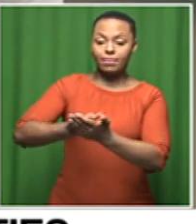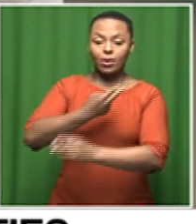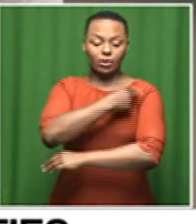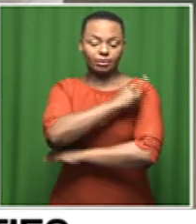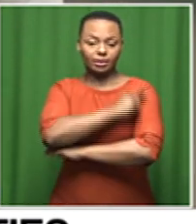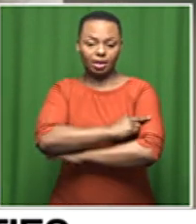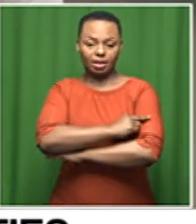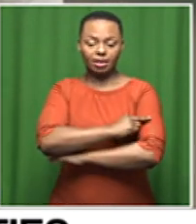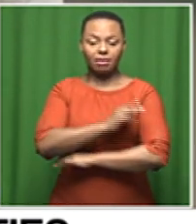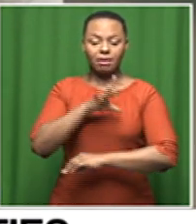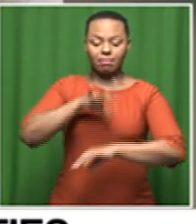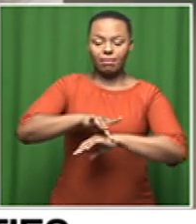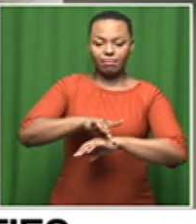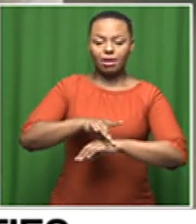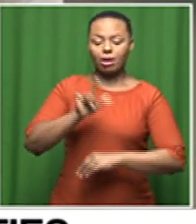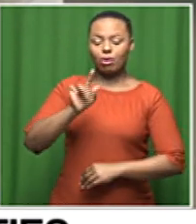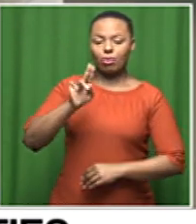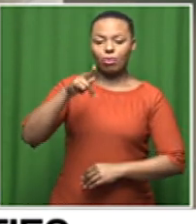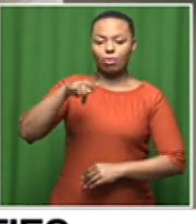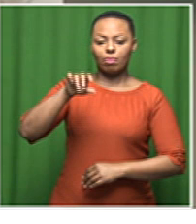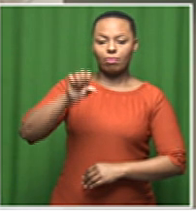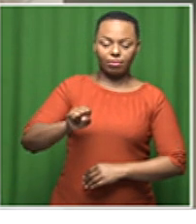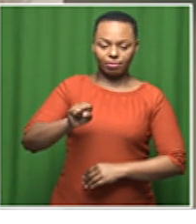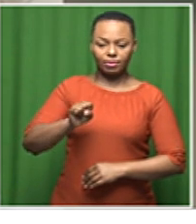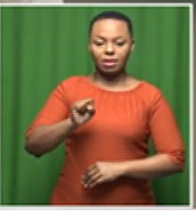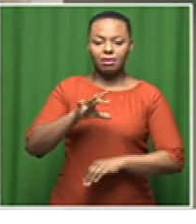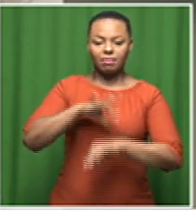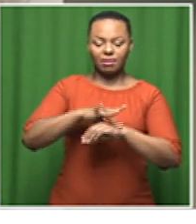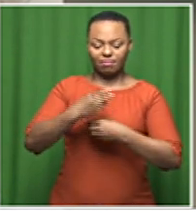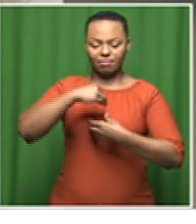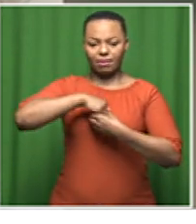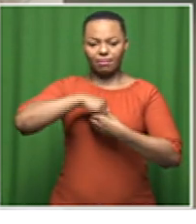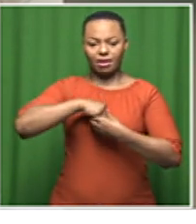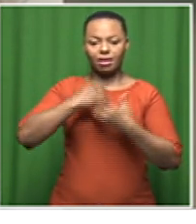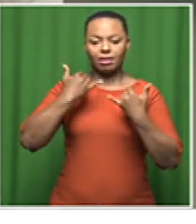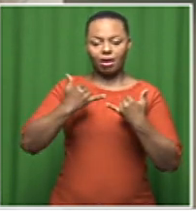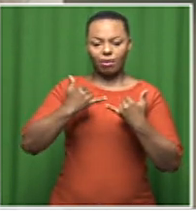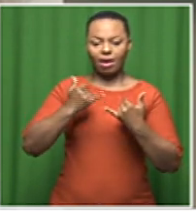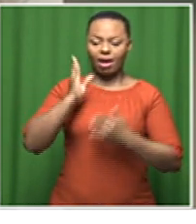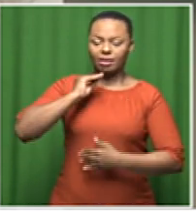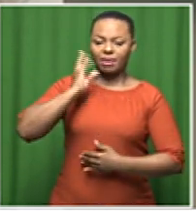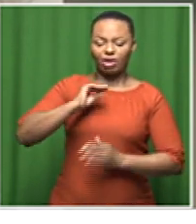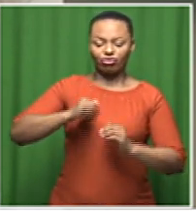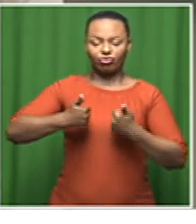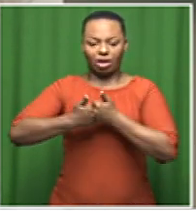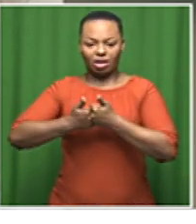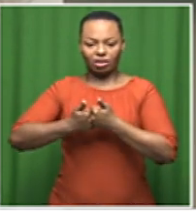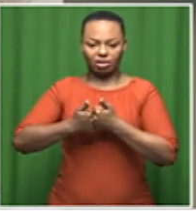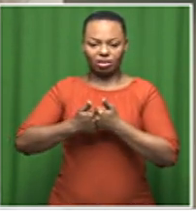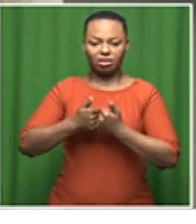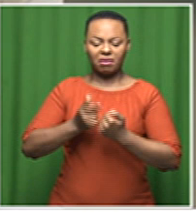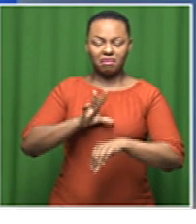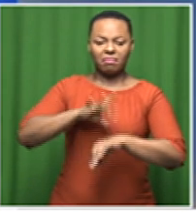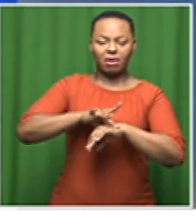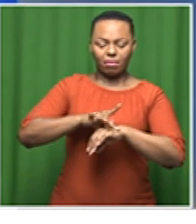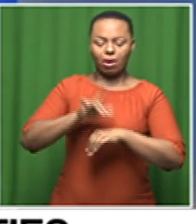hospital, I've got lupus. It's a chronic autoimmune disease. So basically, I've experienced a lot of challenge having this